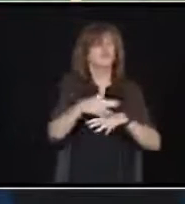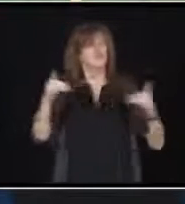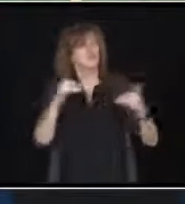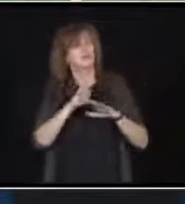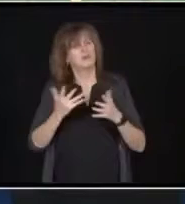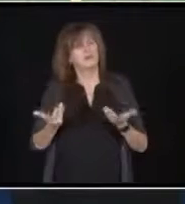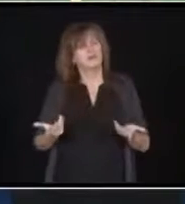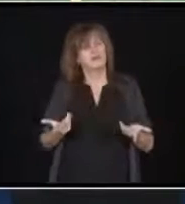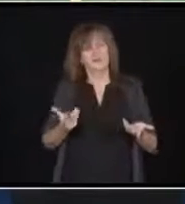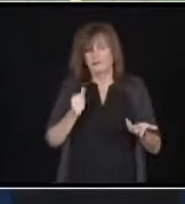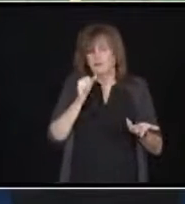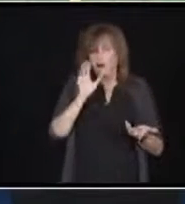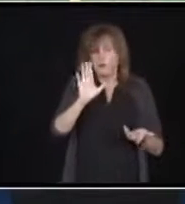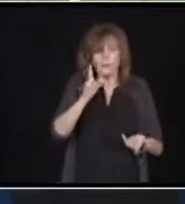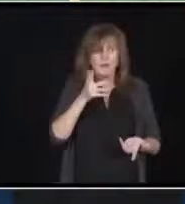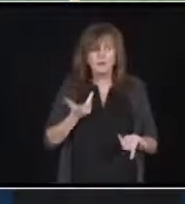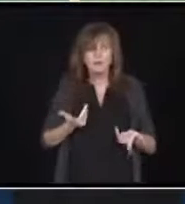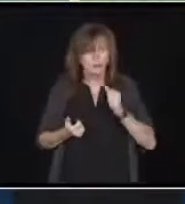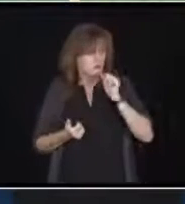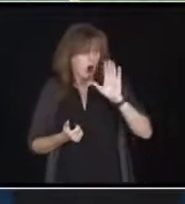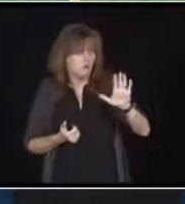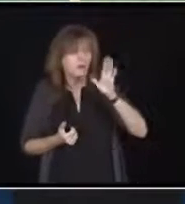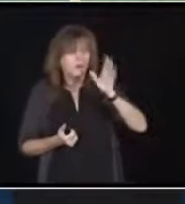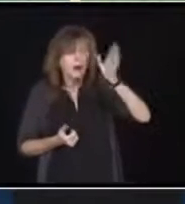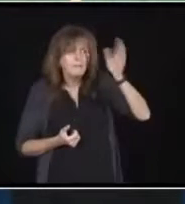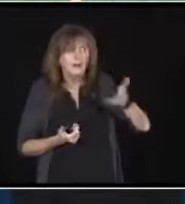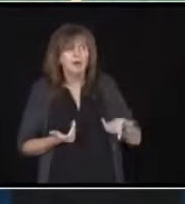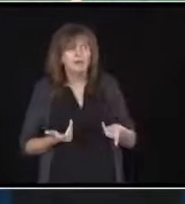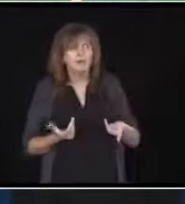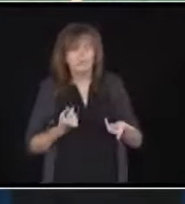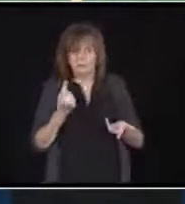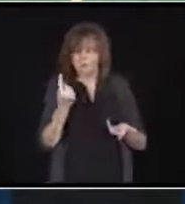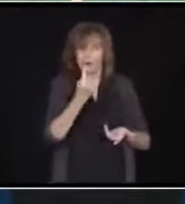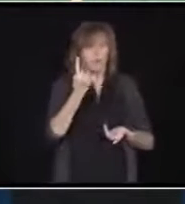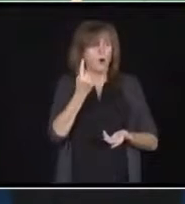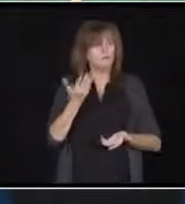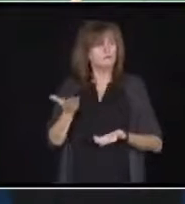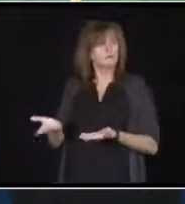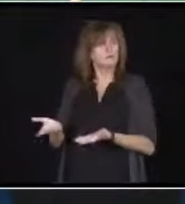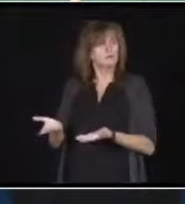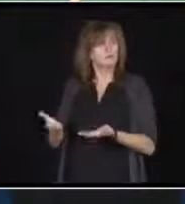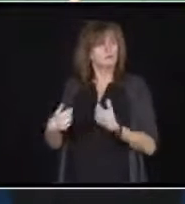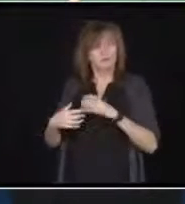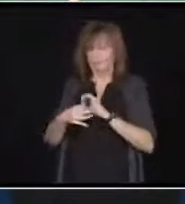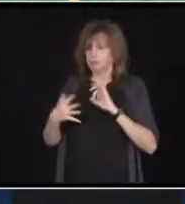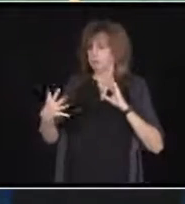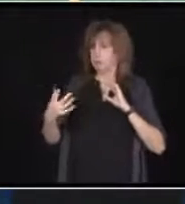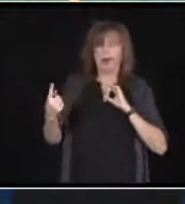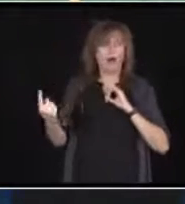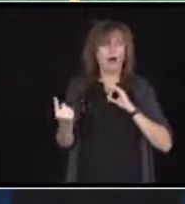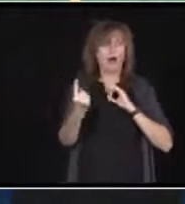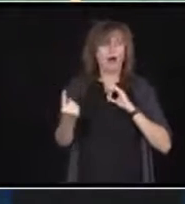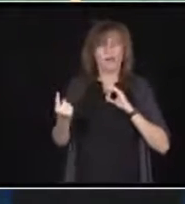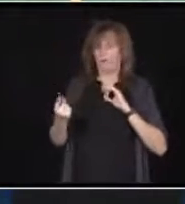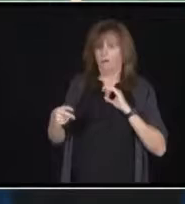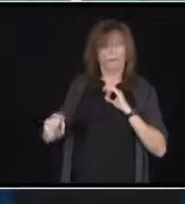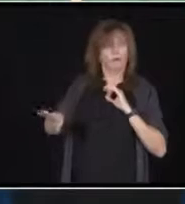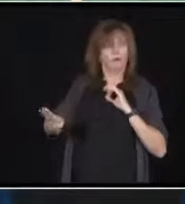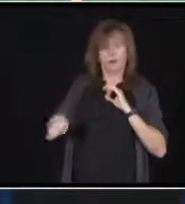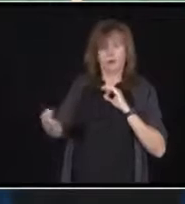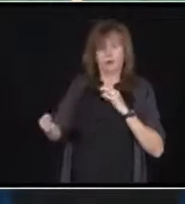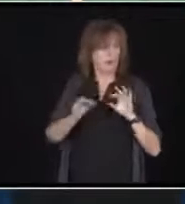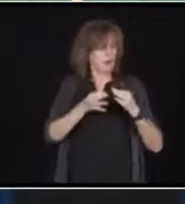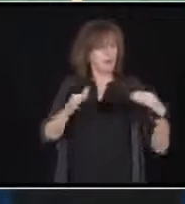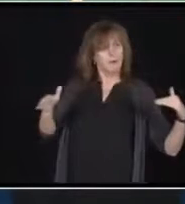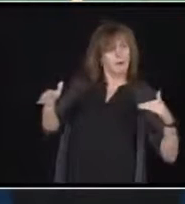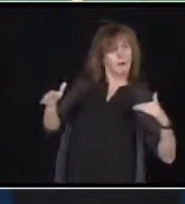be your grandparents, but it's someone else's that has to go through the pain. And this is the reason we're up here every